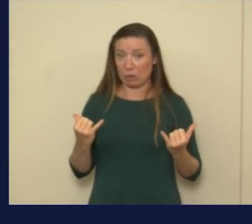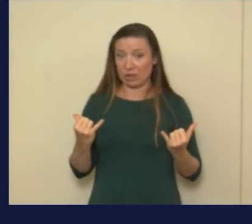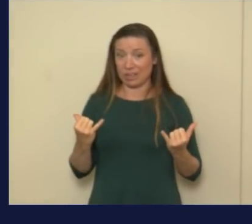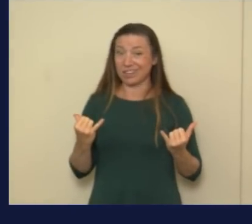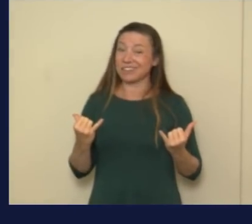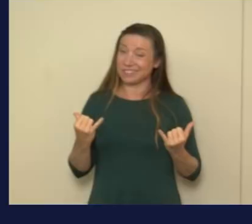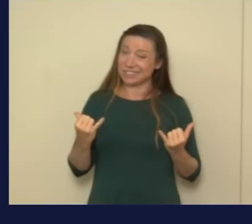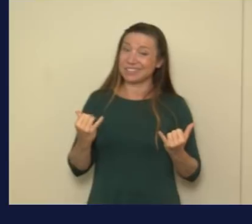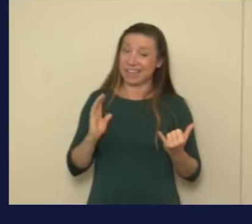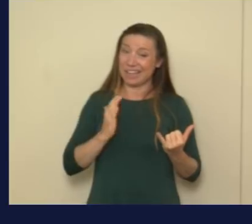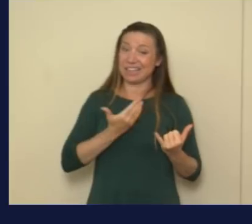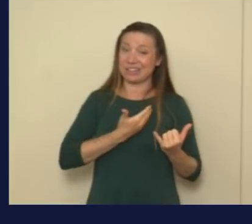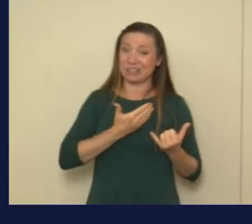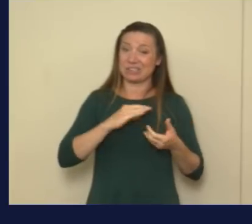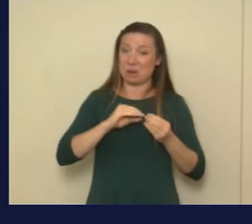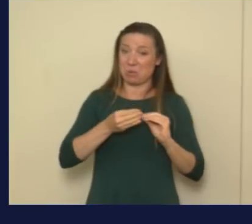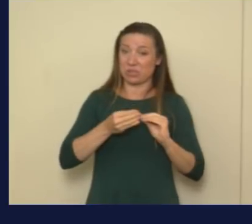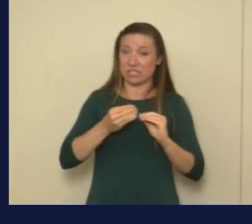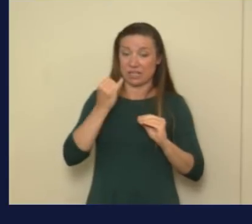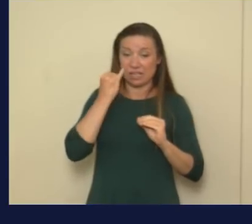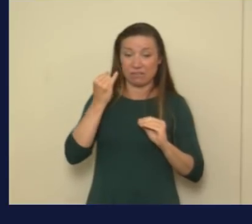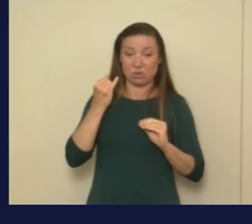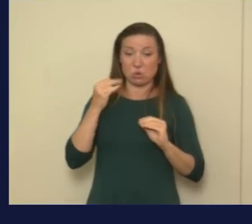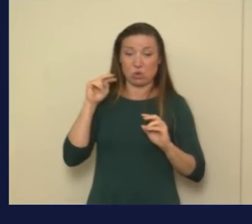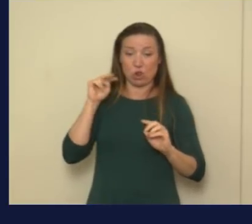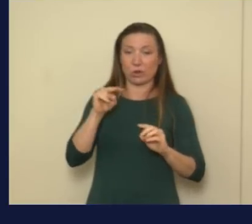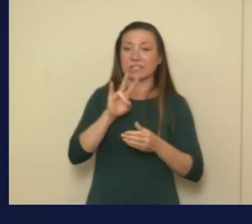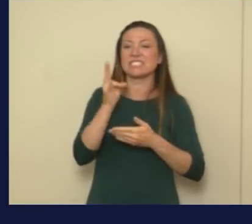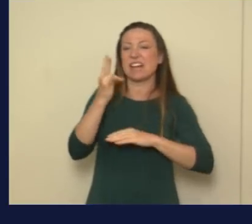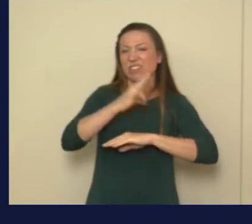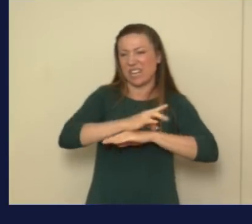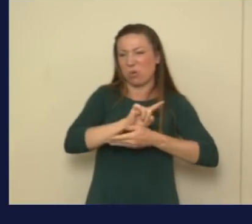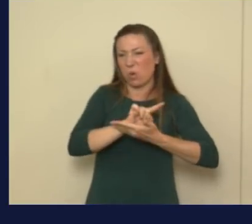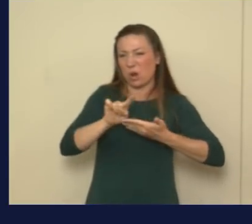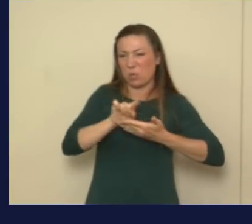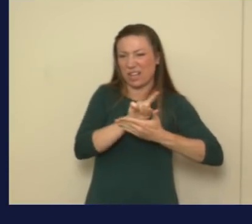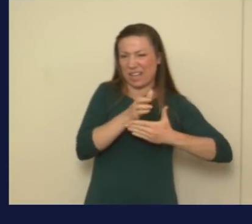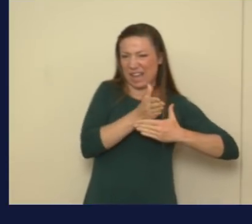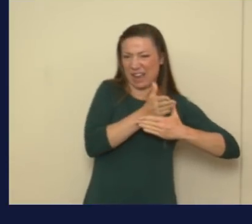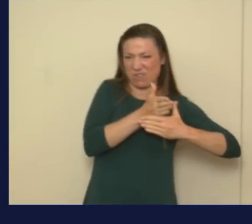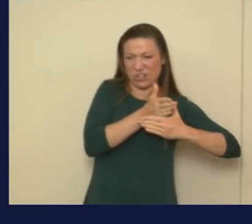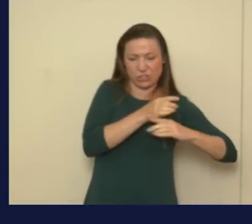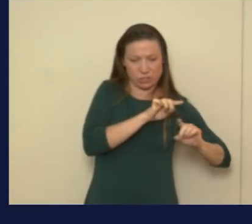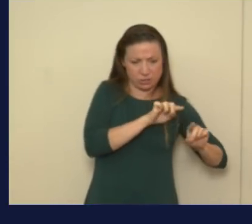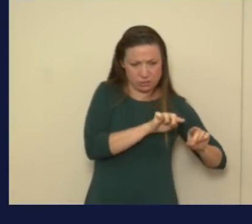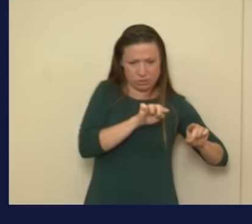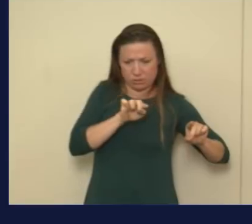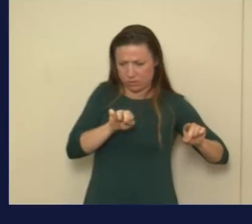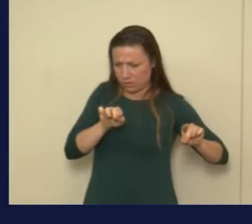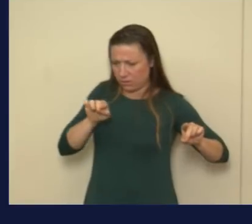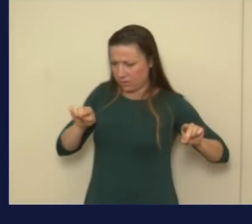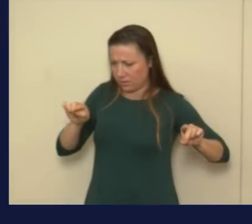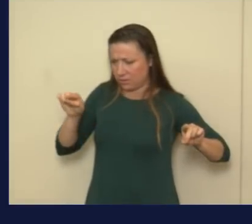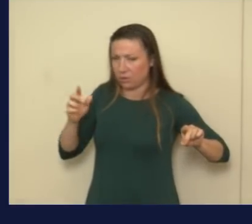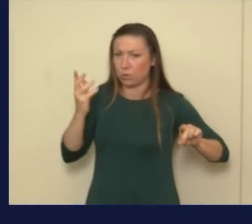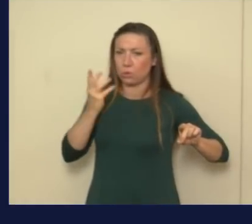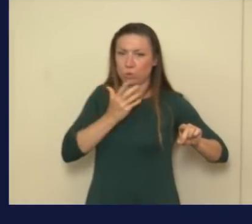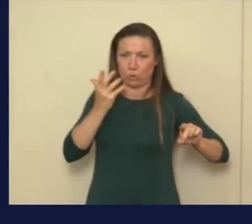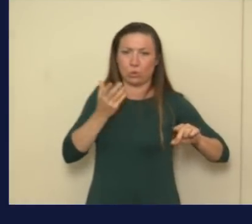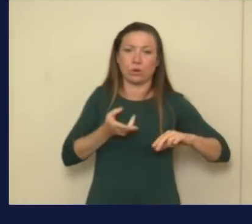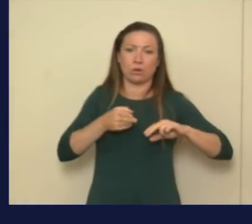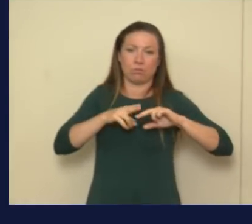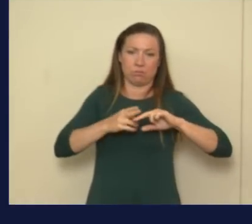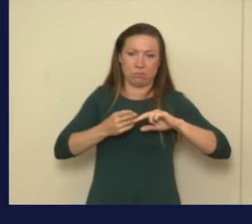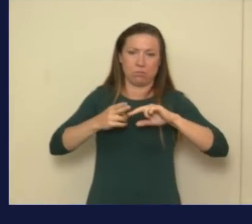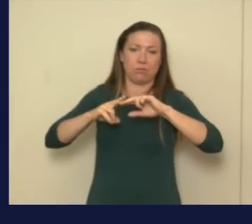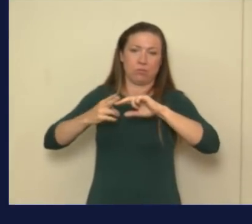the 7-day rolling average the week before, these are all incredibly concerning. And if we don't get it